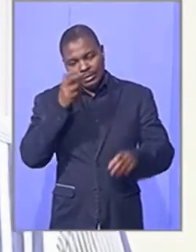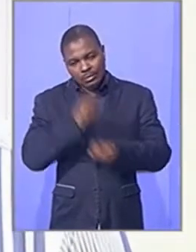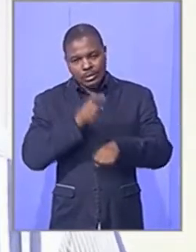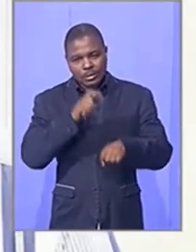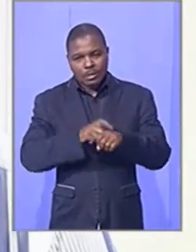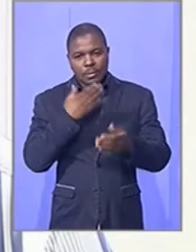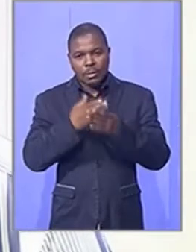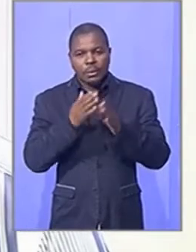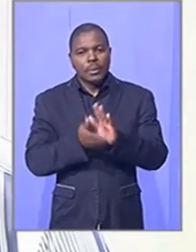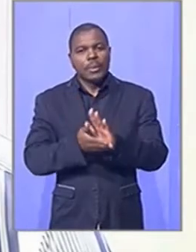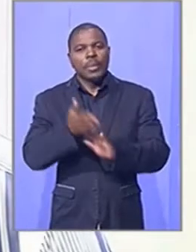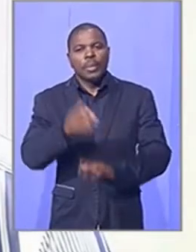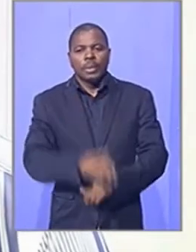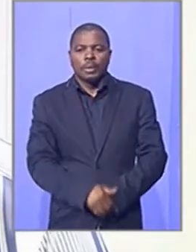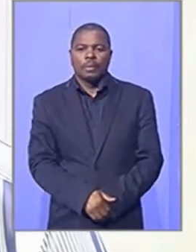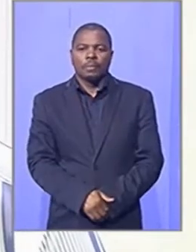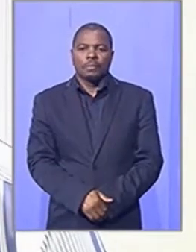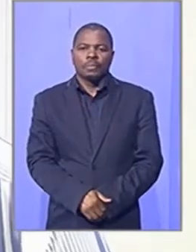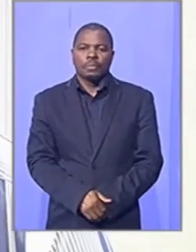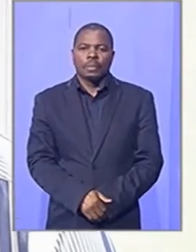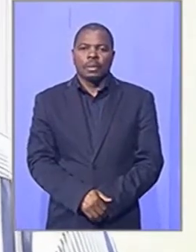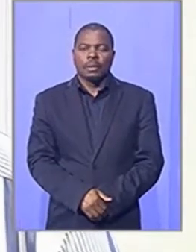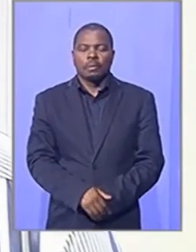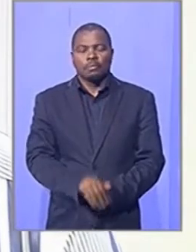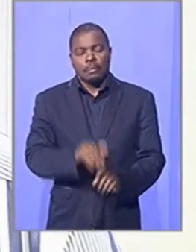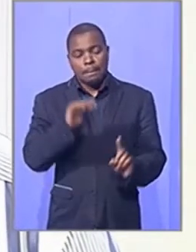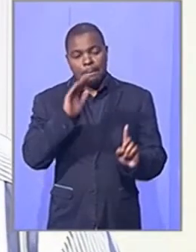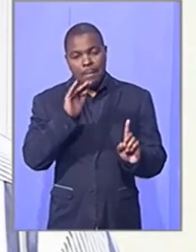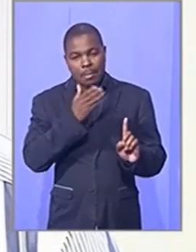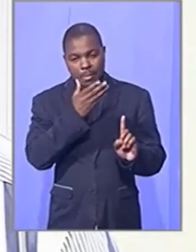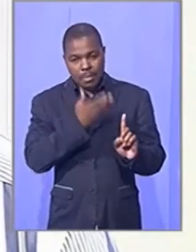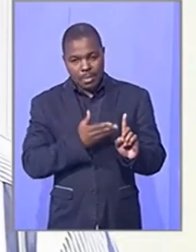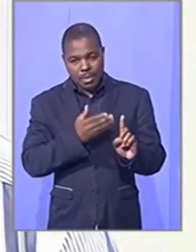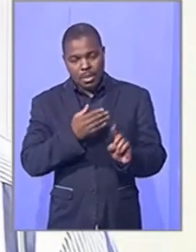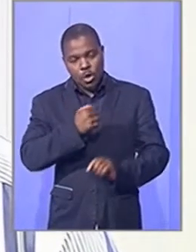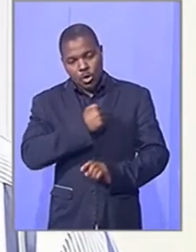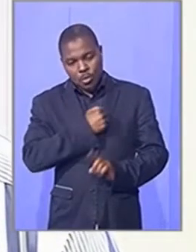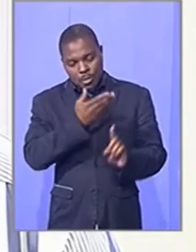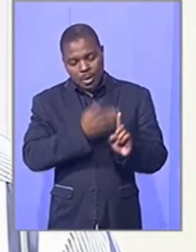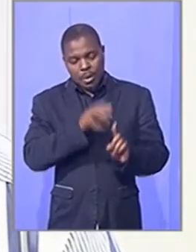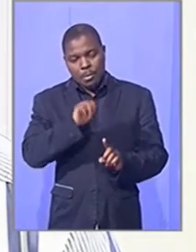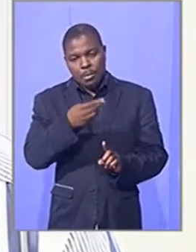of our time. Farewell, Comrade Mpho.